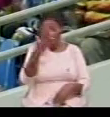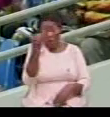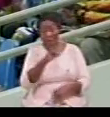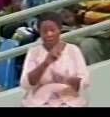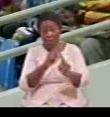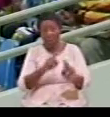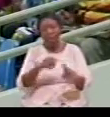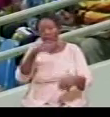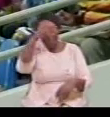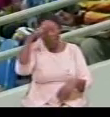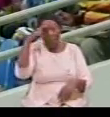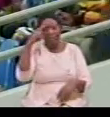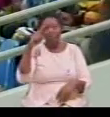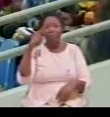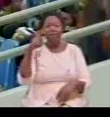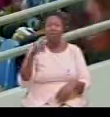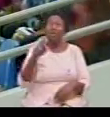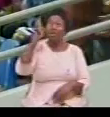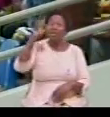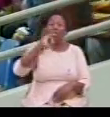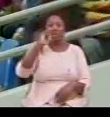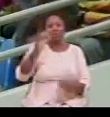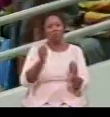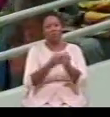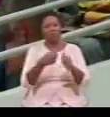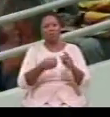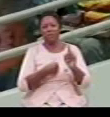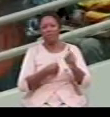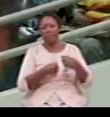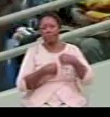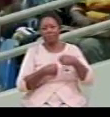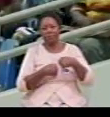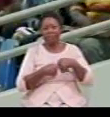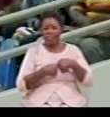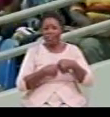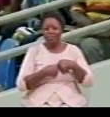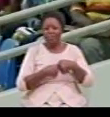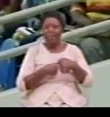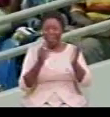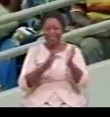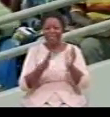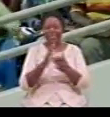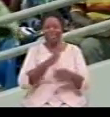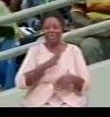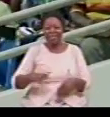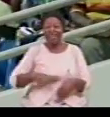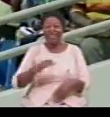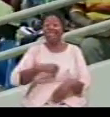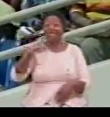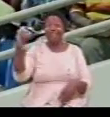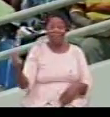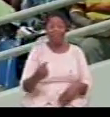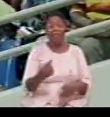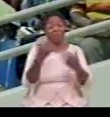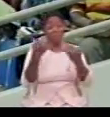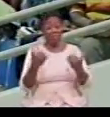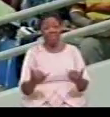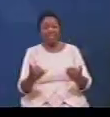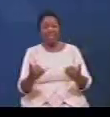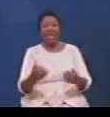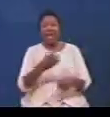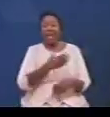Why? Because he is with me. Jesus Christ, the ever-present and